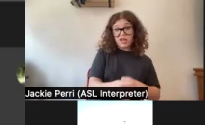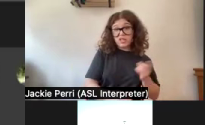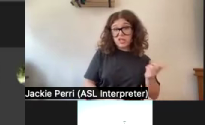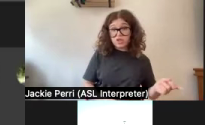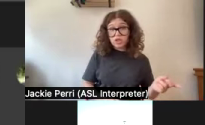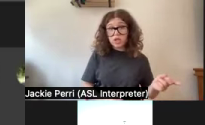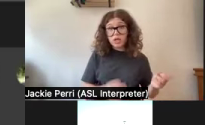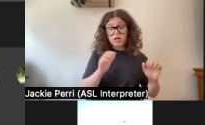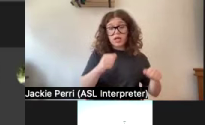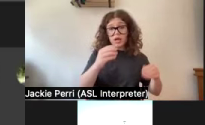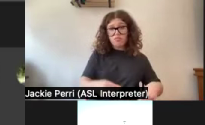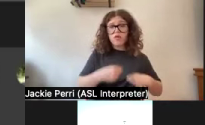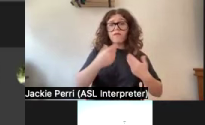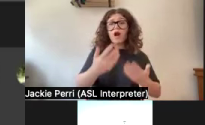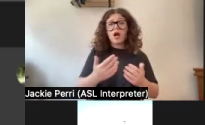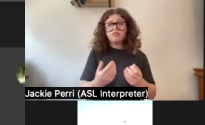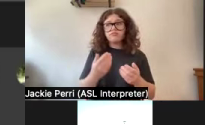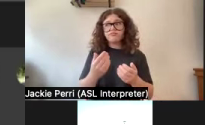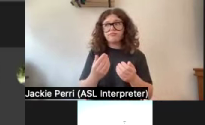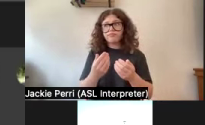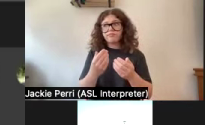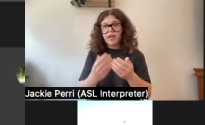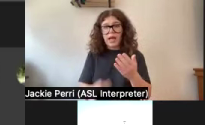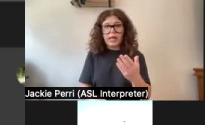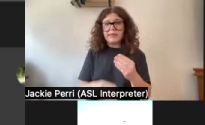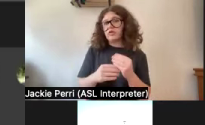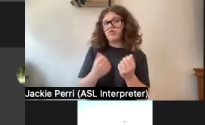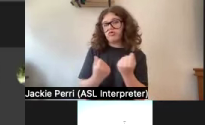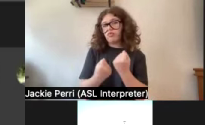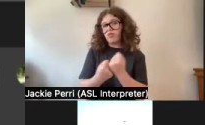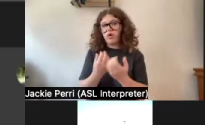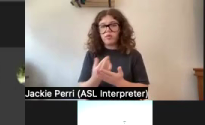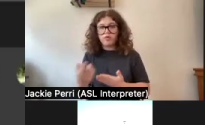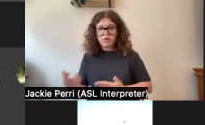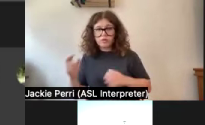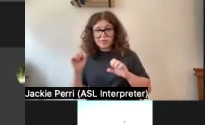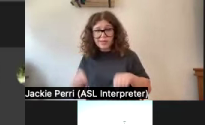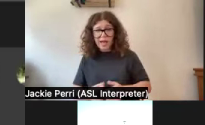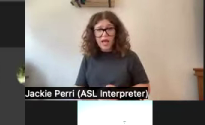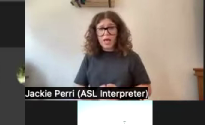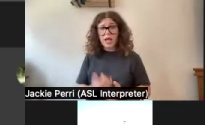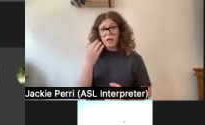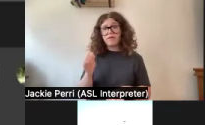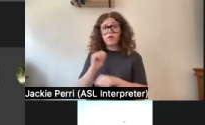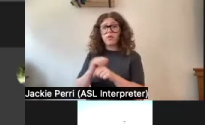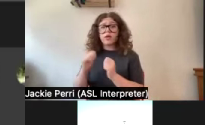can provide additional support and resources? And if they are working with an outside